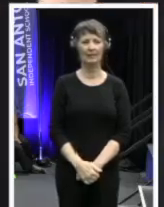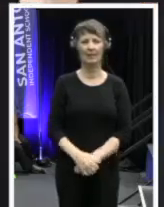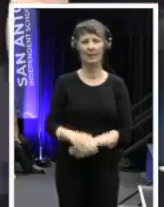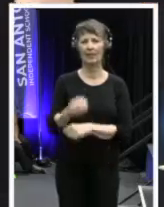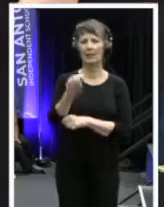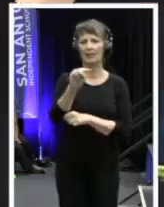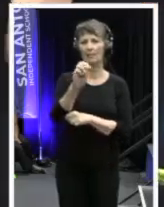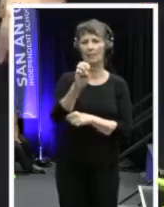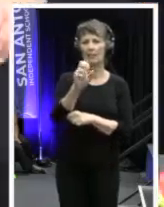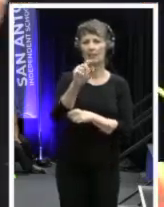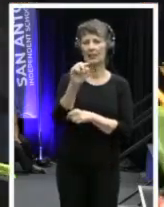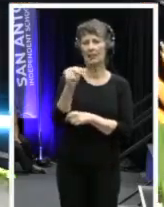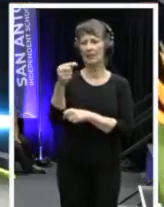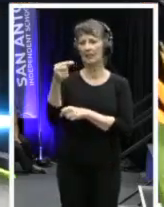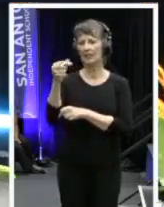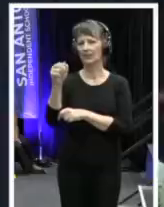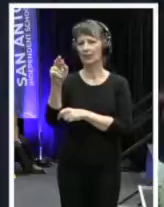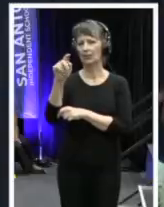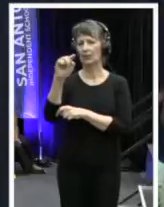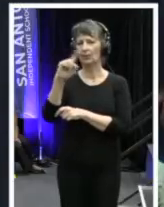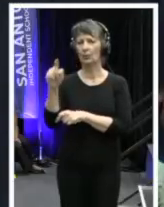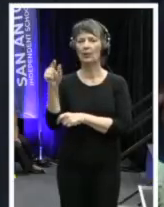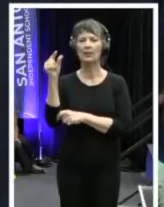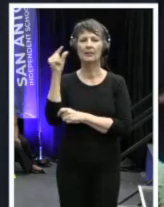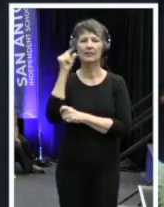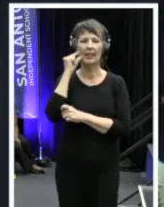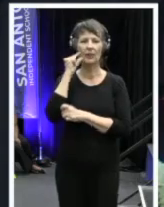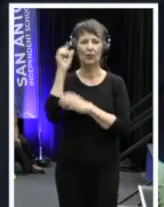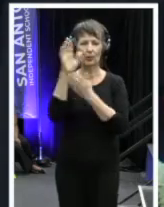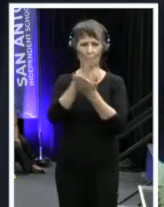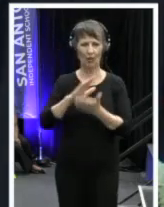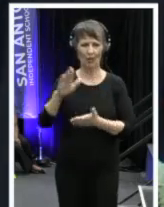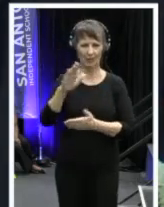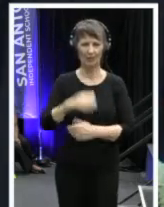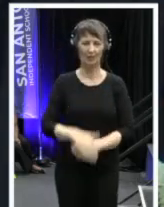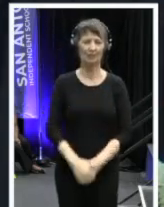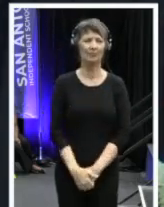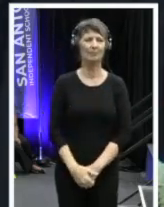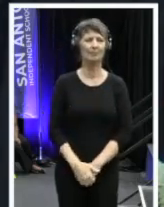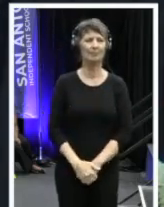Messina Kian Garza will be attending San Antonio College.